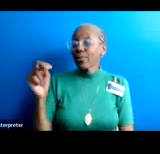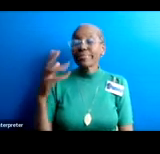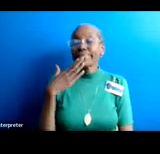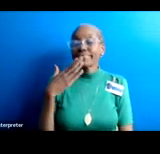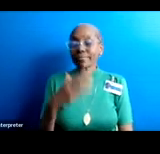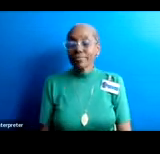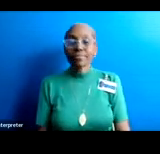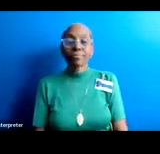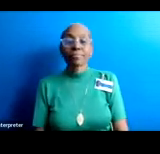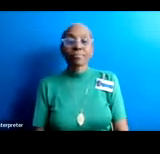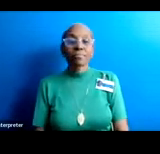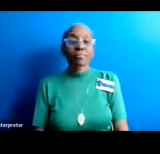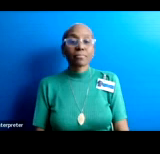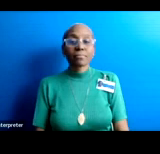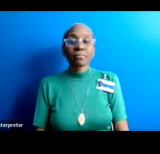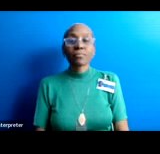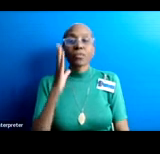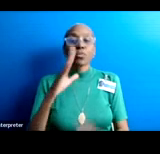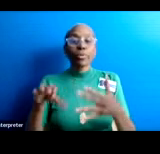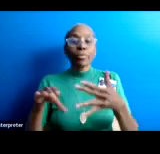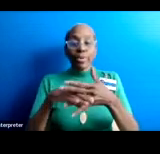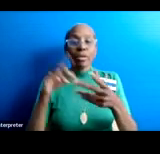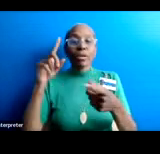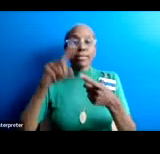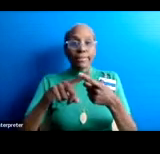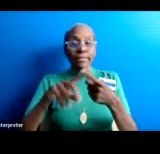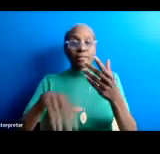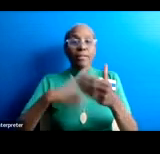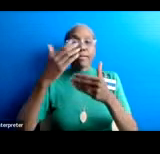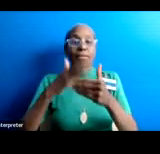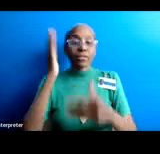And we will be taking a break until our next presentation.